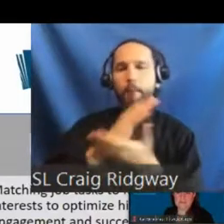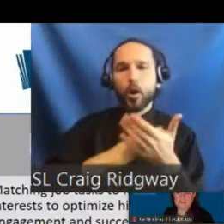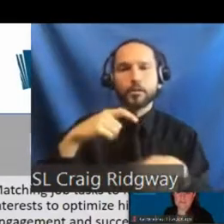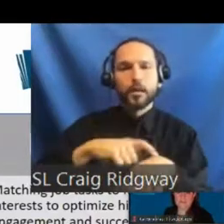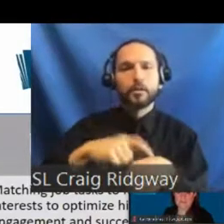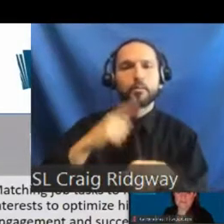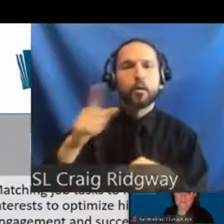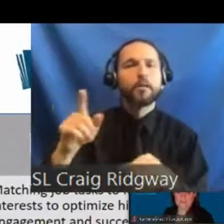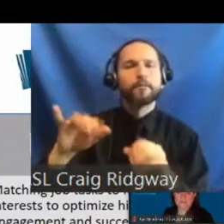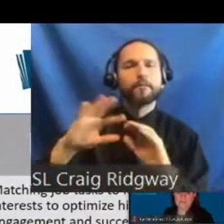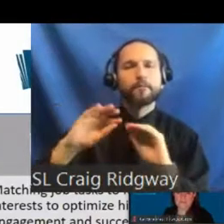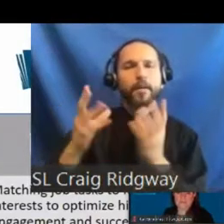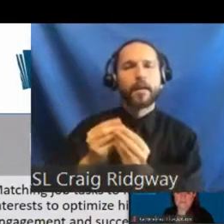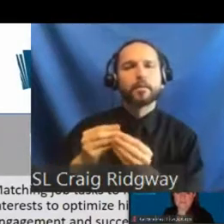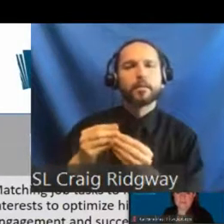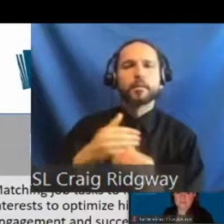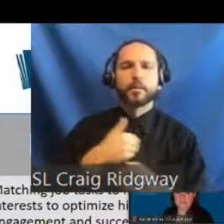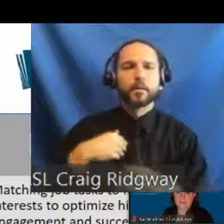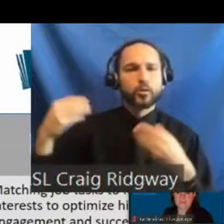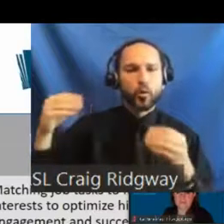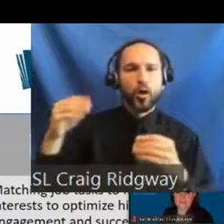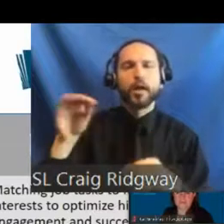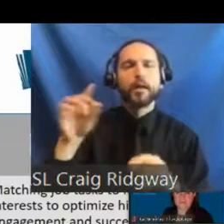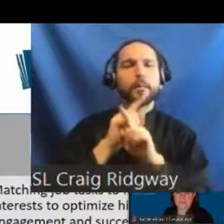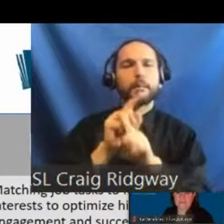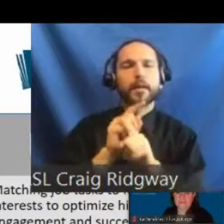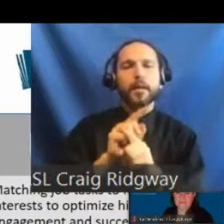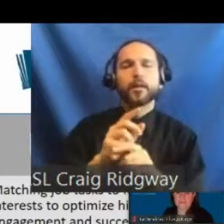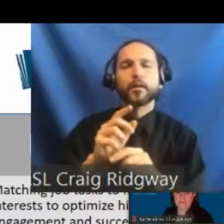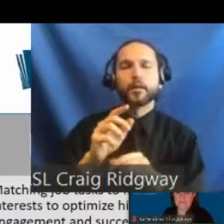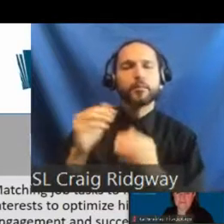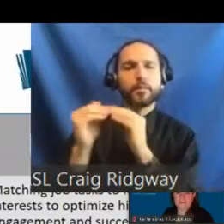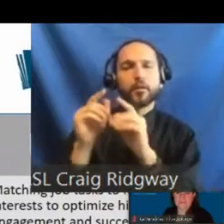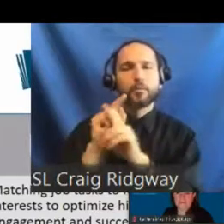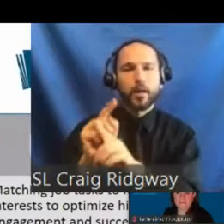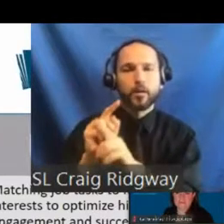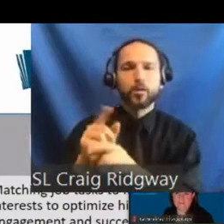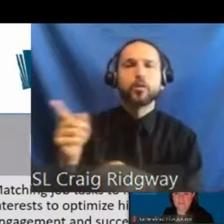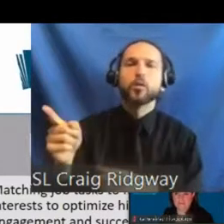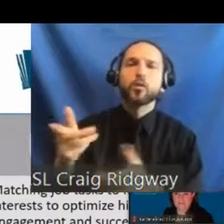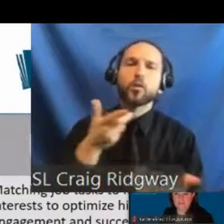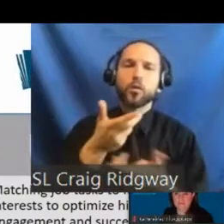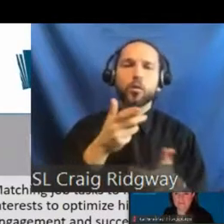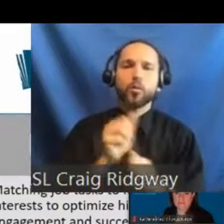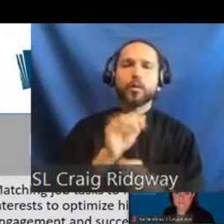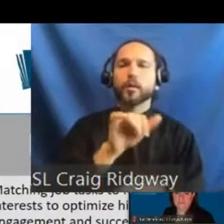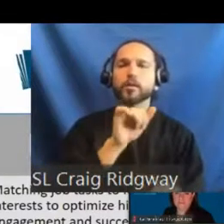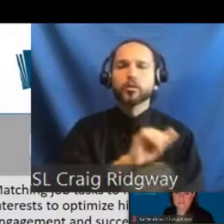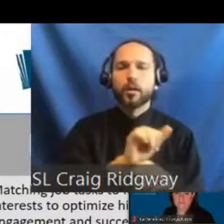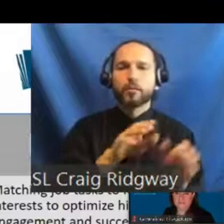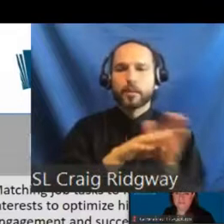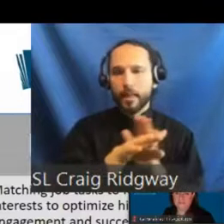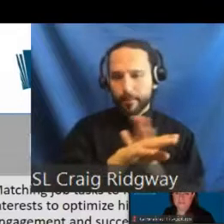family member store and as a peer mentor. He began working with his job developer, Cassia,